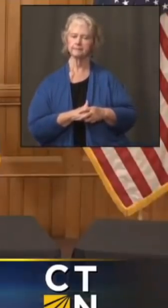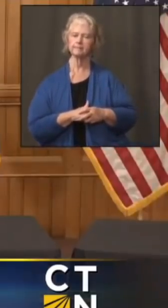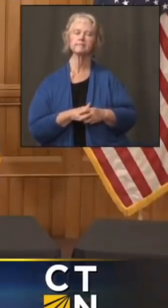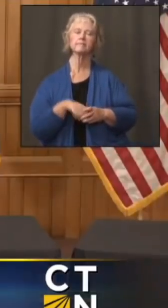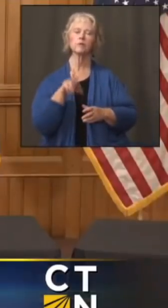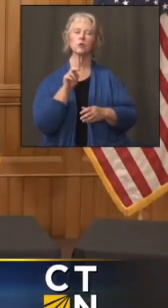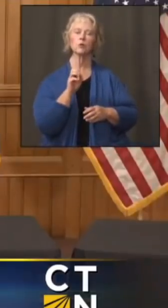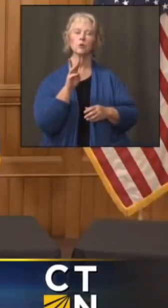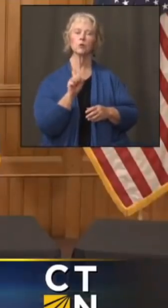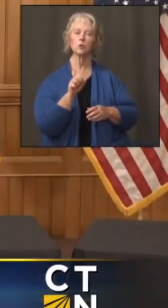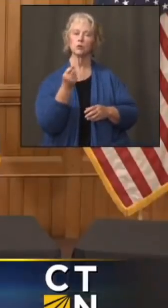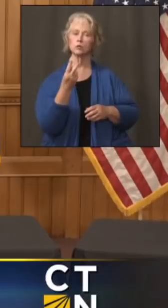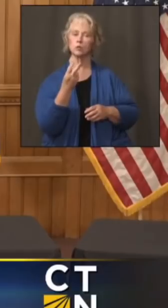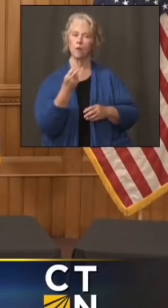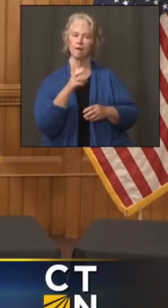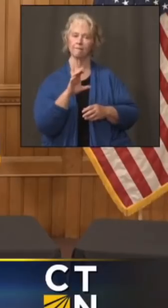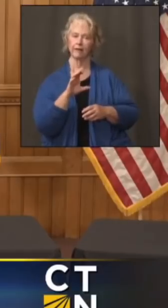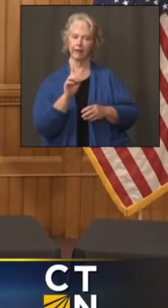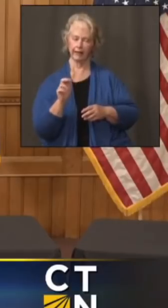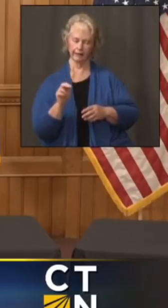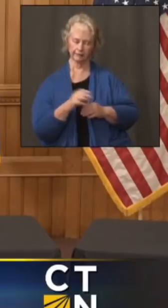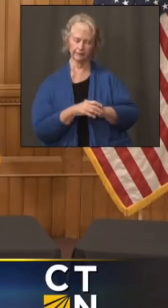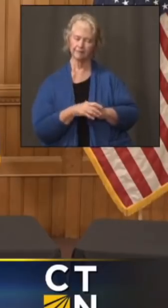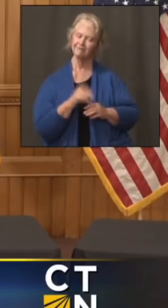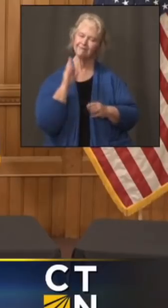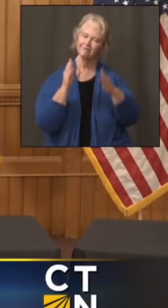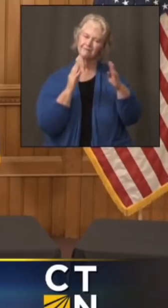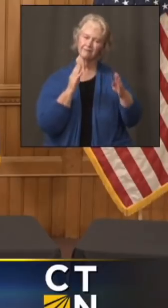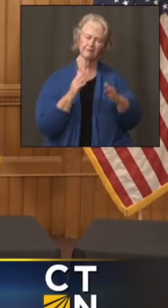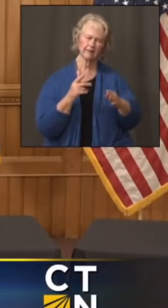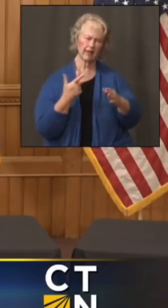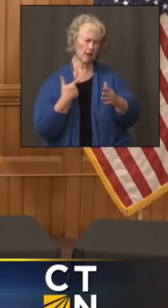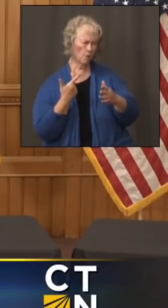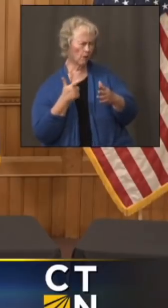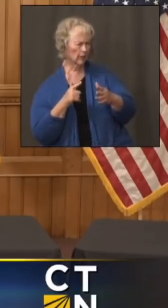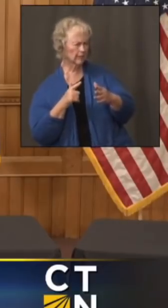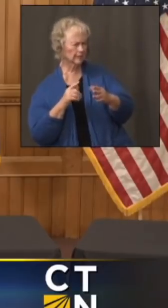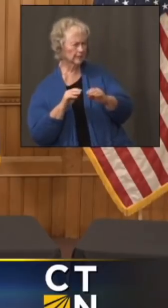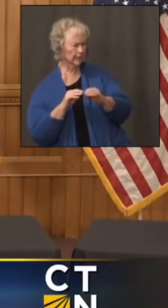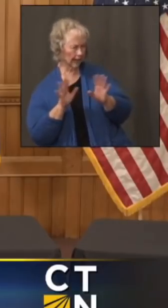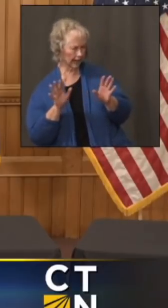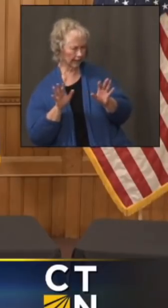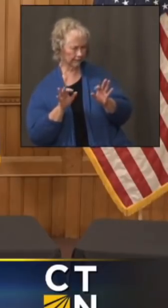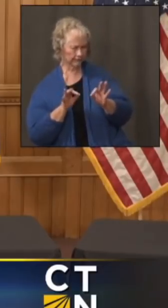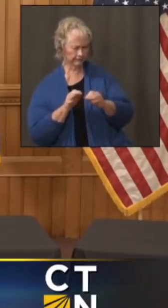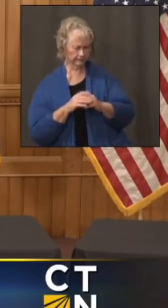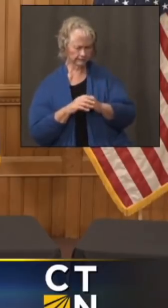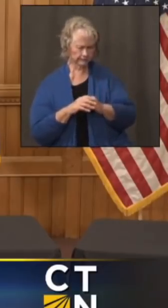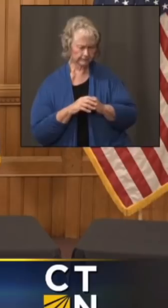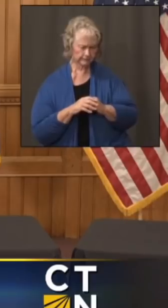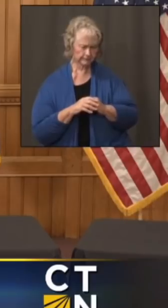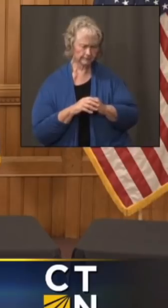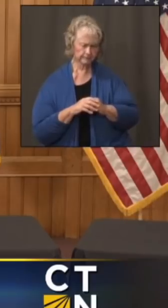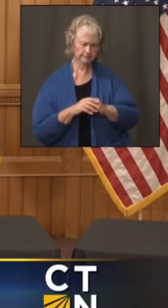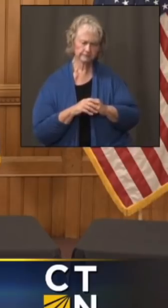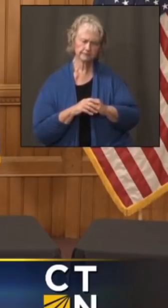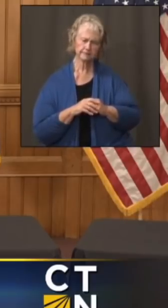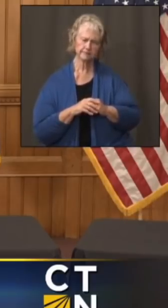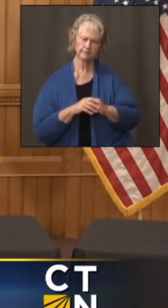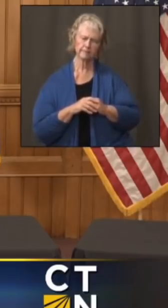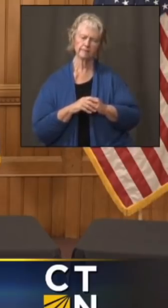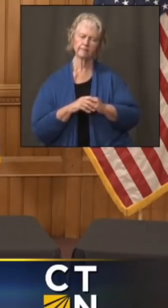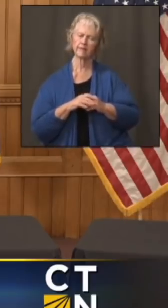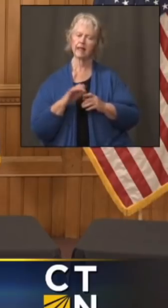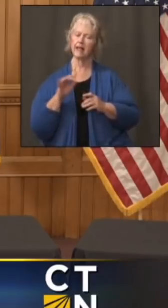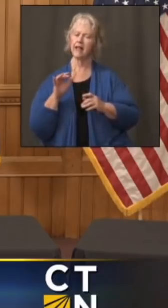News 12 Connecticut. Hi, everyone. I just want to clarify the towns that may get